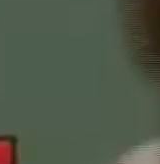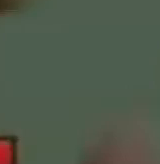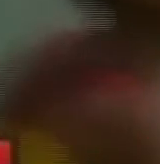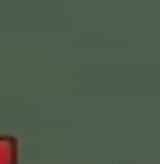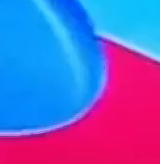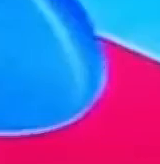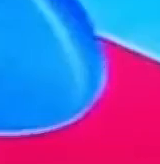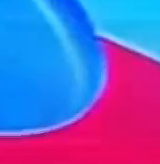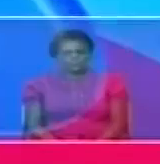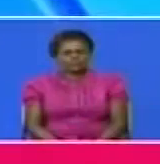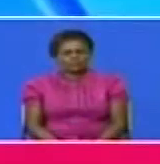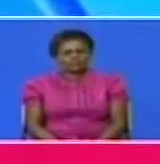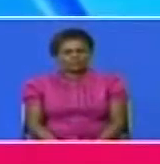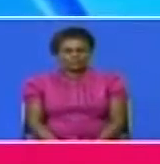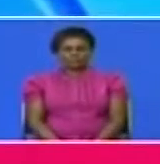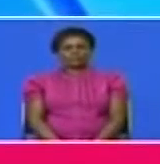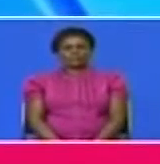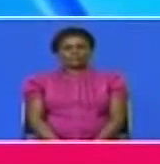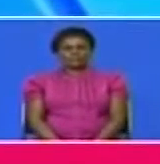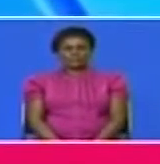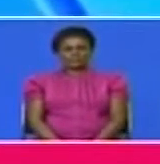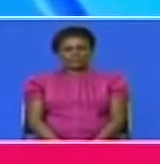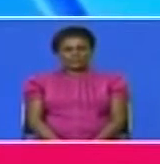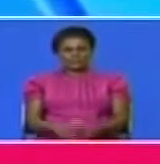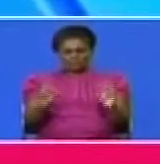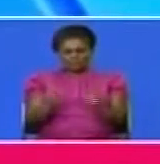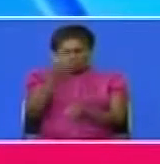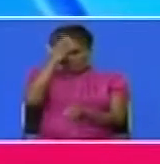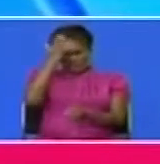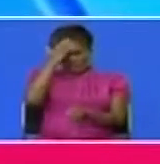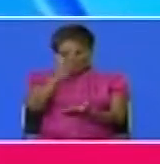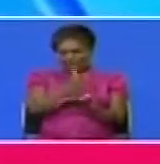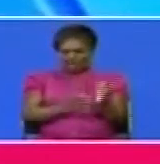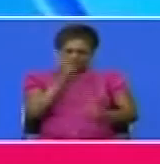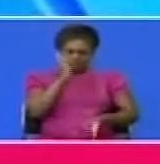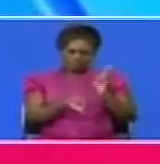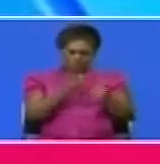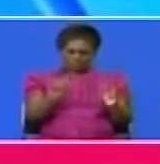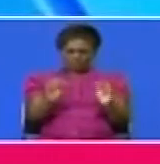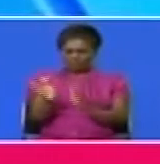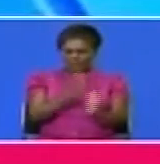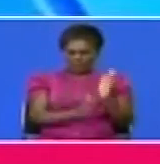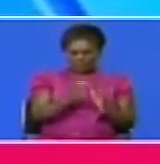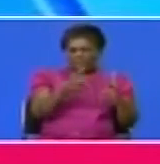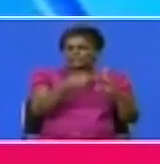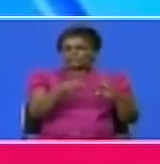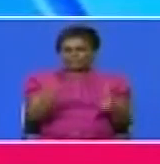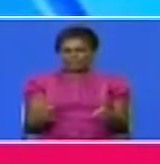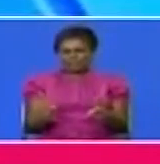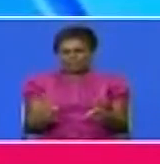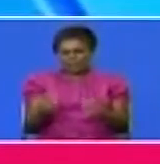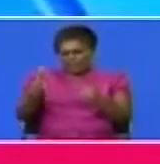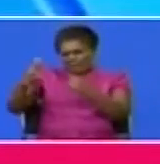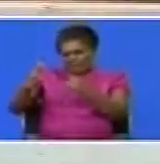will also. Now plans for Sunday's inaugural Nandi County Half Marathon are underway. The event will kick off at 9 a.m.